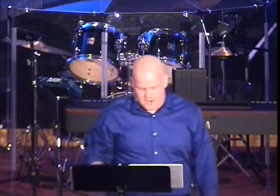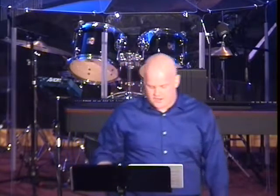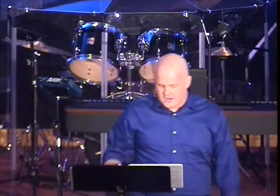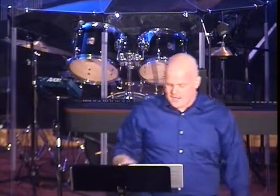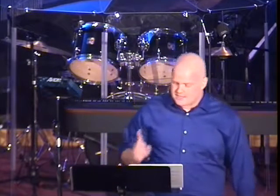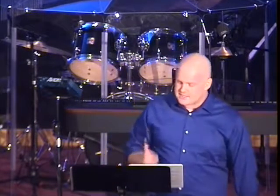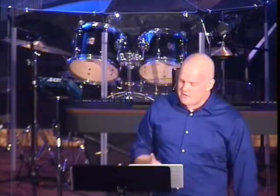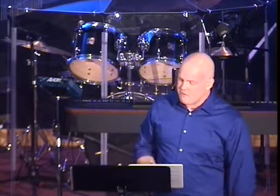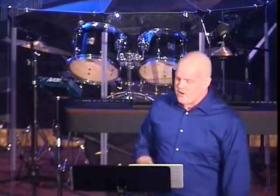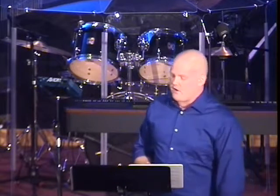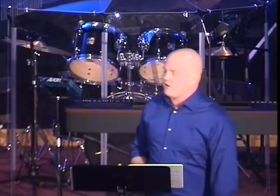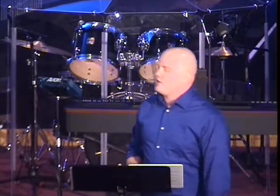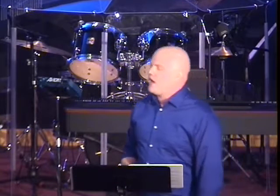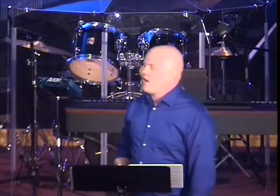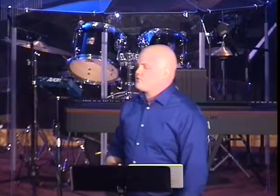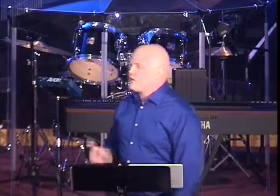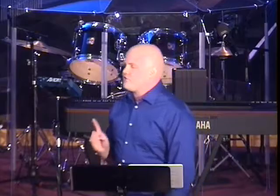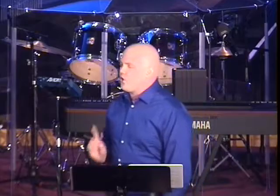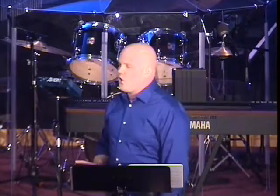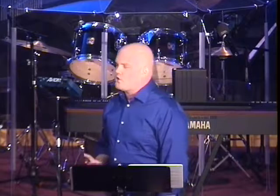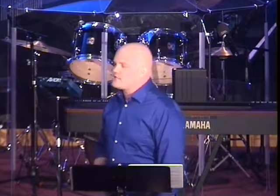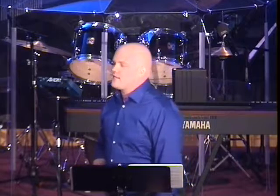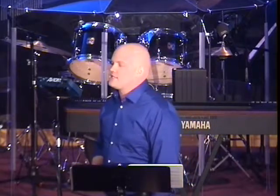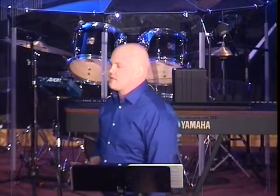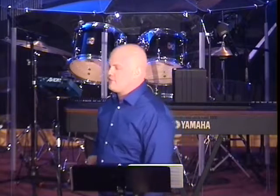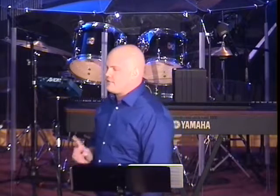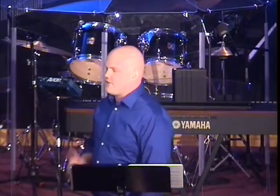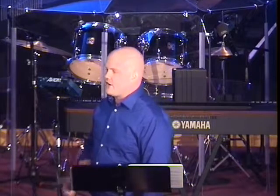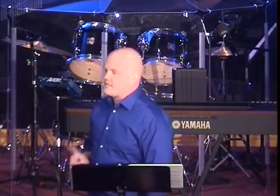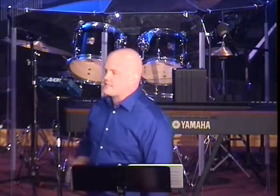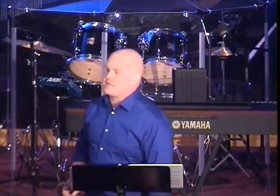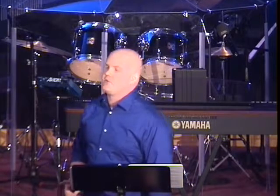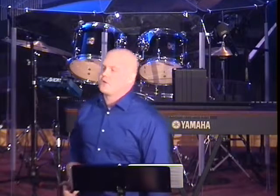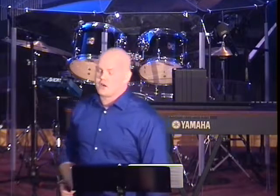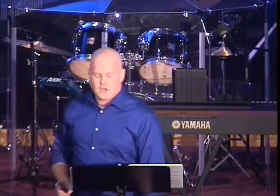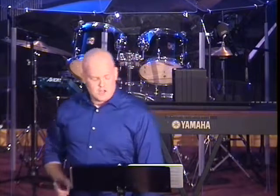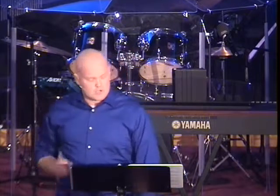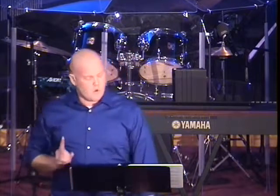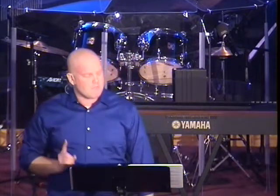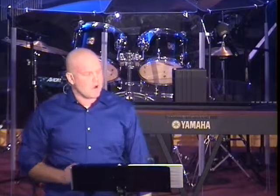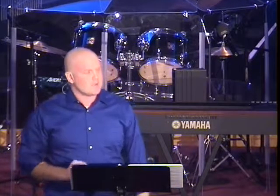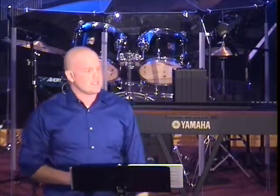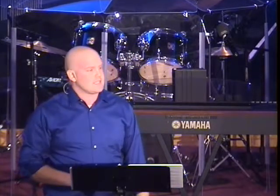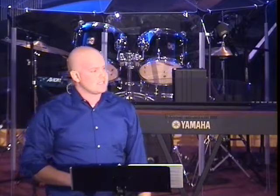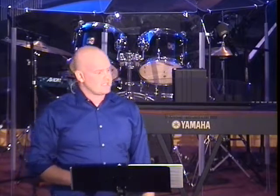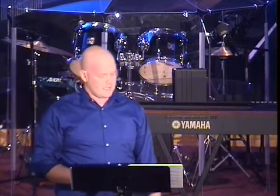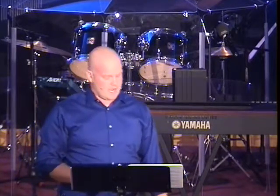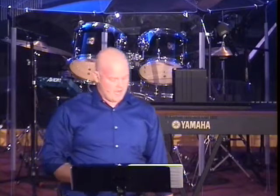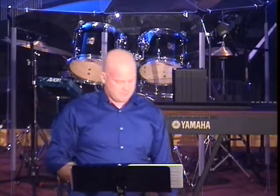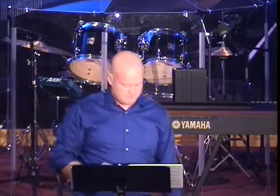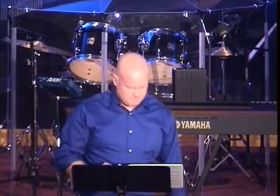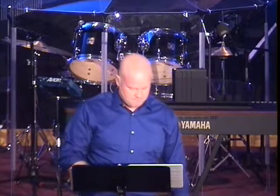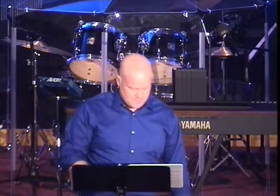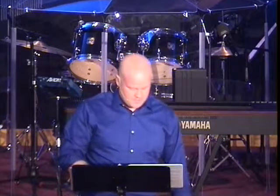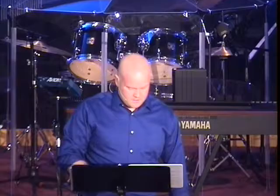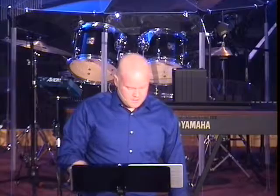Think about it. At some point in our lives, we have all said something very similar to what Moses has said to